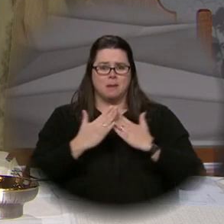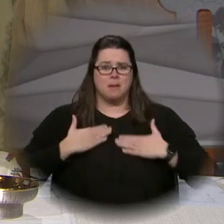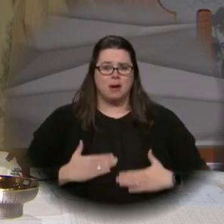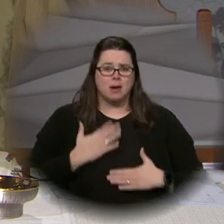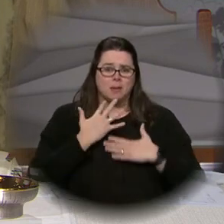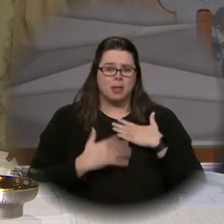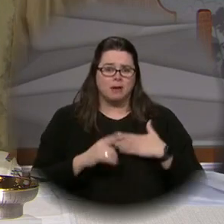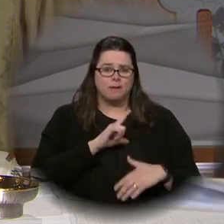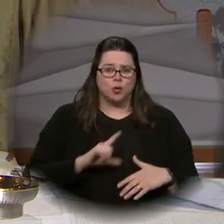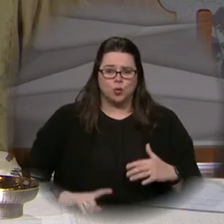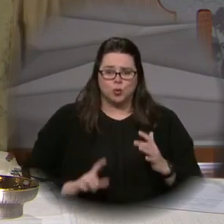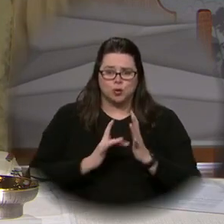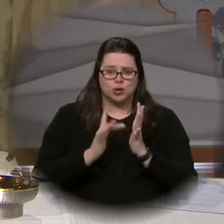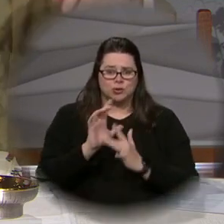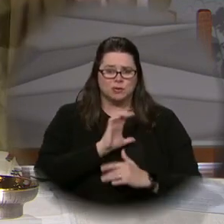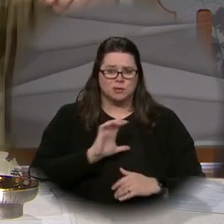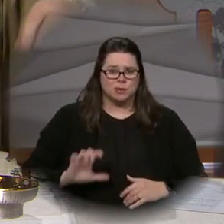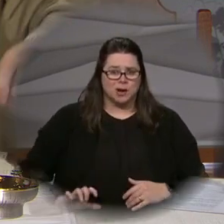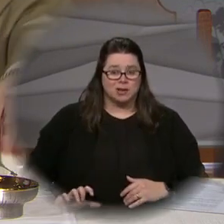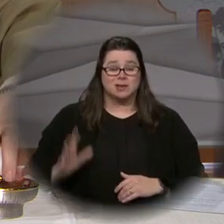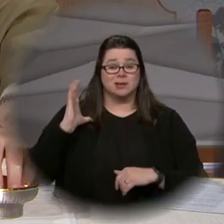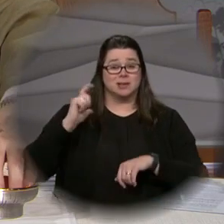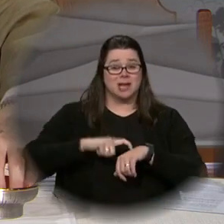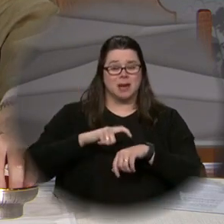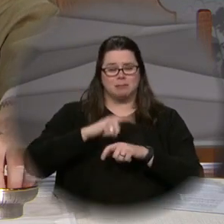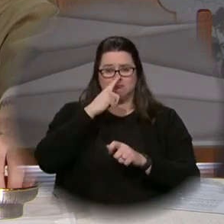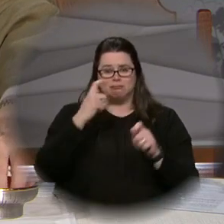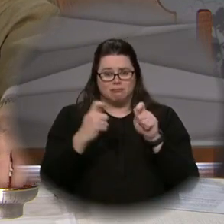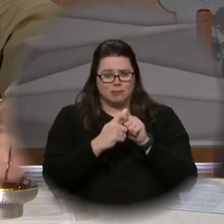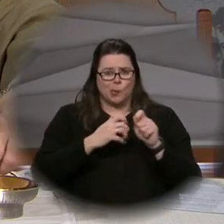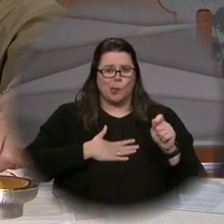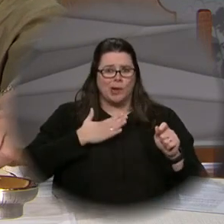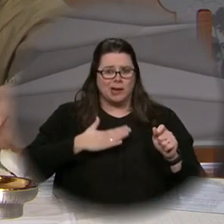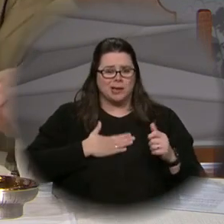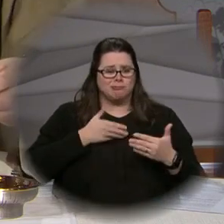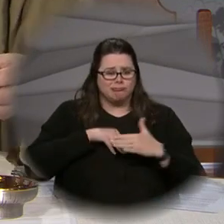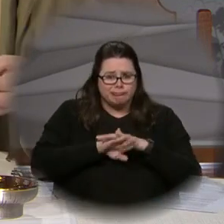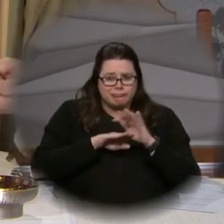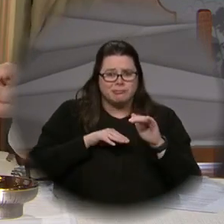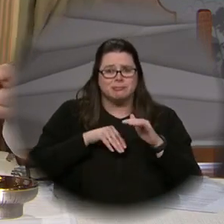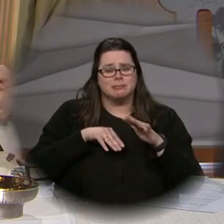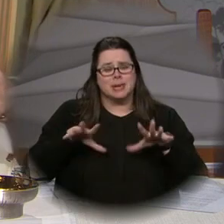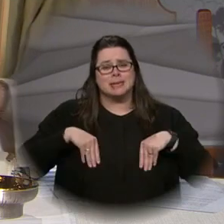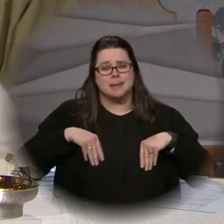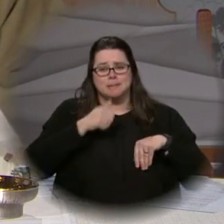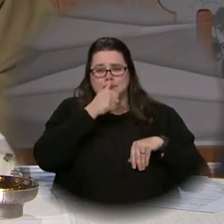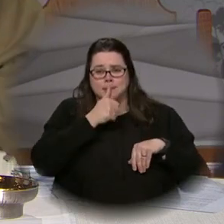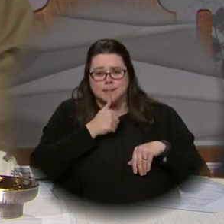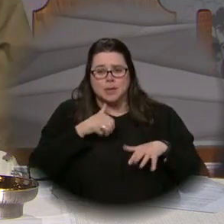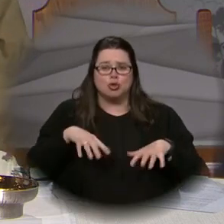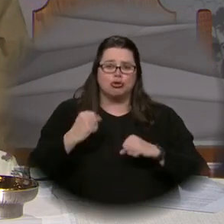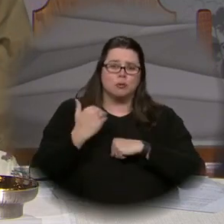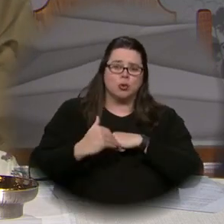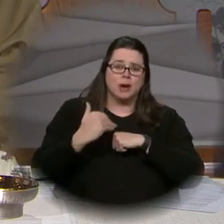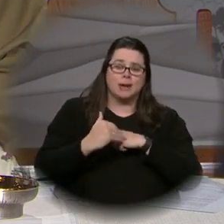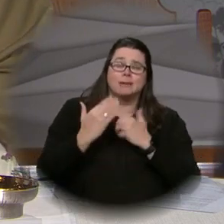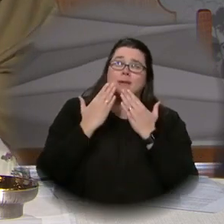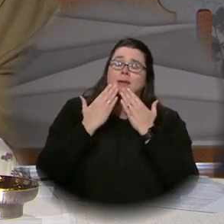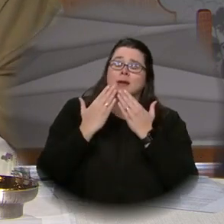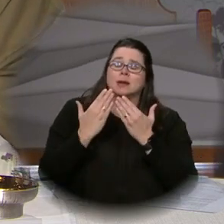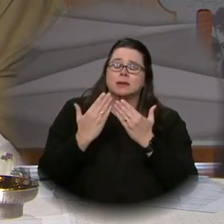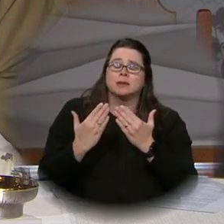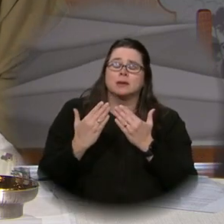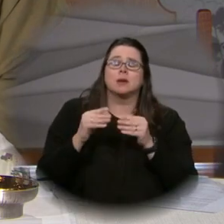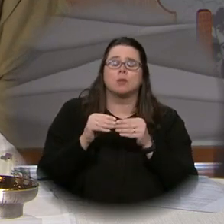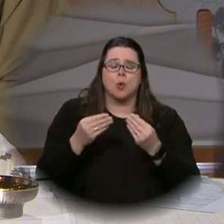Christ. The time he was betrayed and entered willingly into his passion, he took bread. Giving thanks, he broke it. He